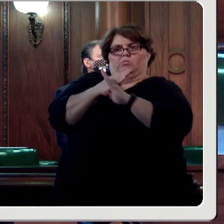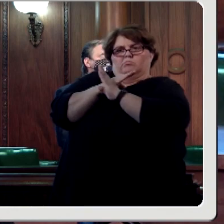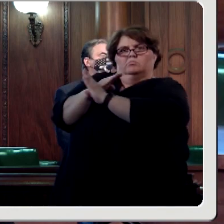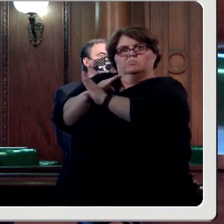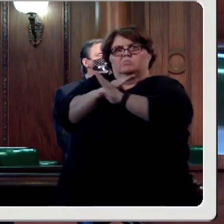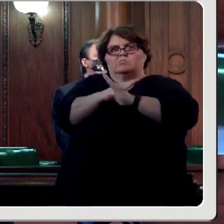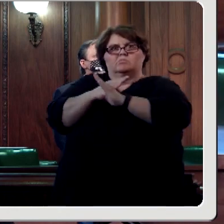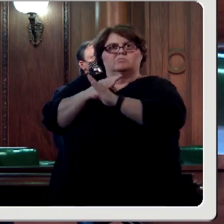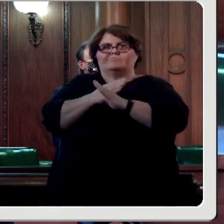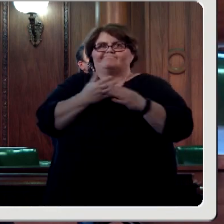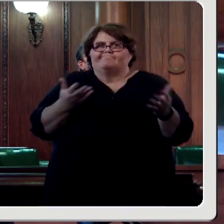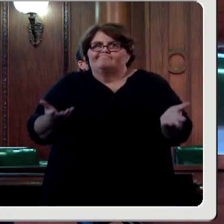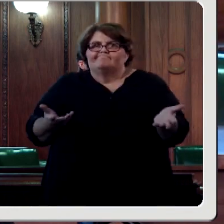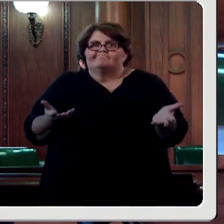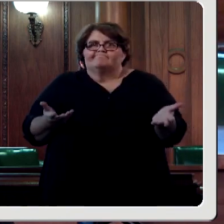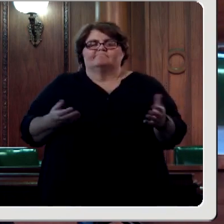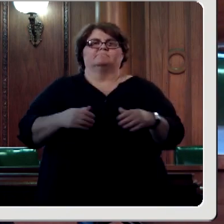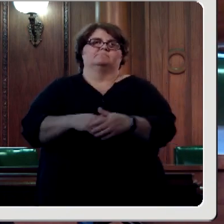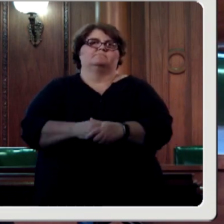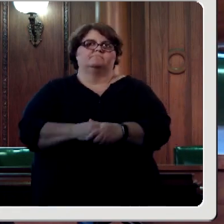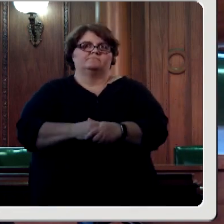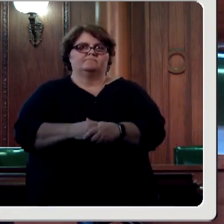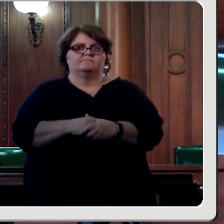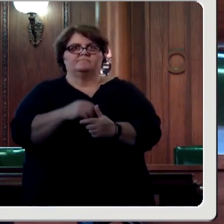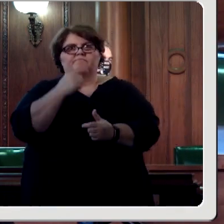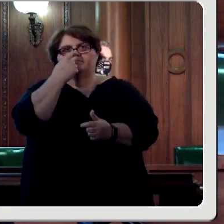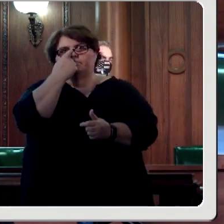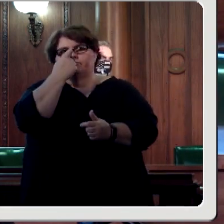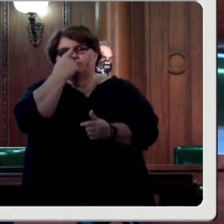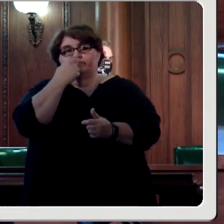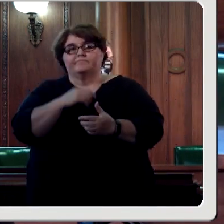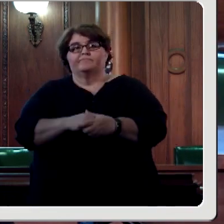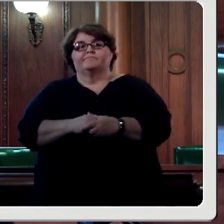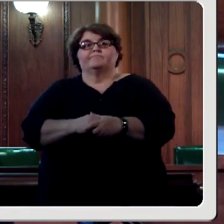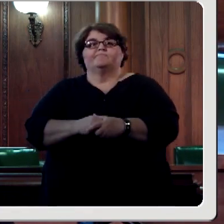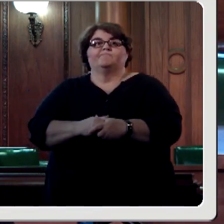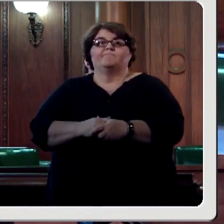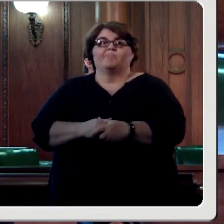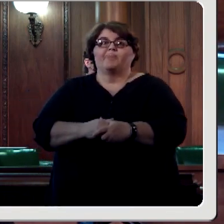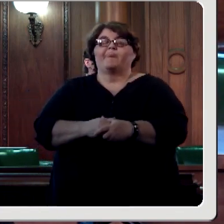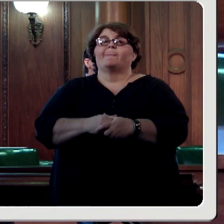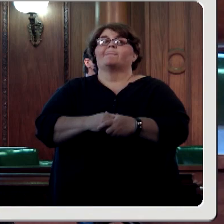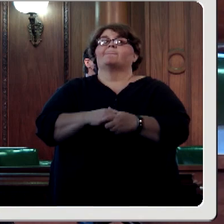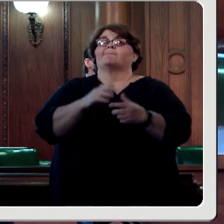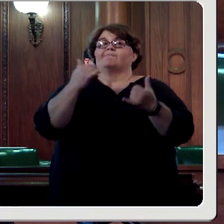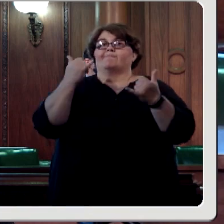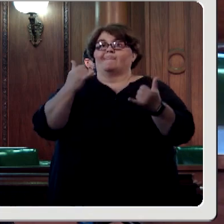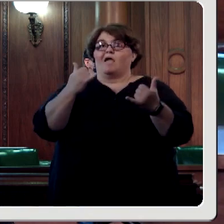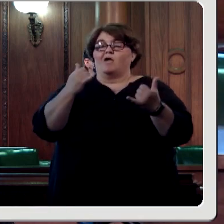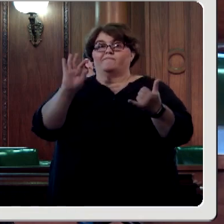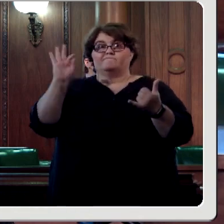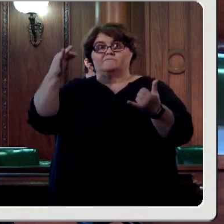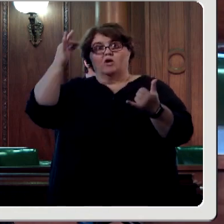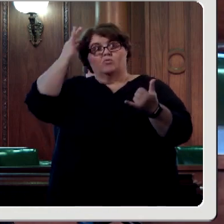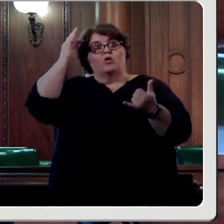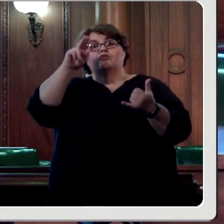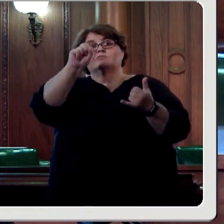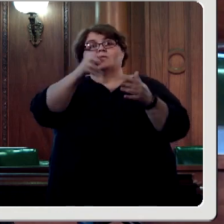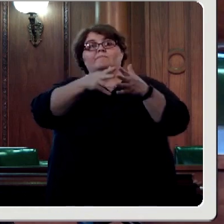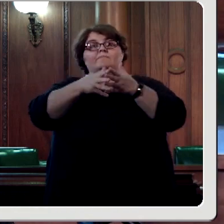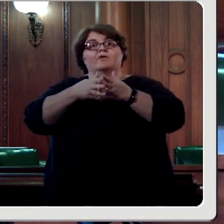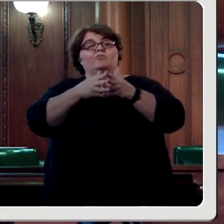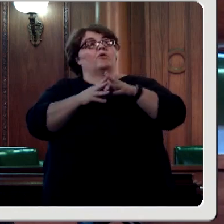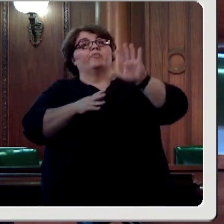faster rate. But yet, we are challenged because at the federal level, we continue to see what has been a disjointed